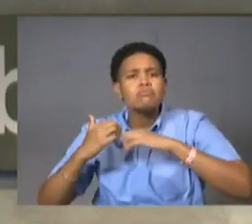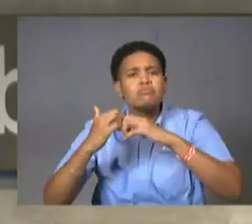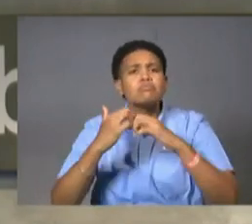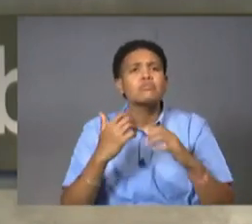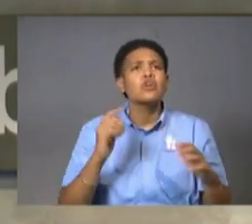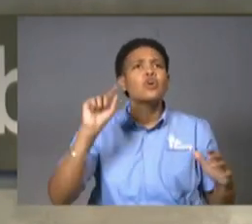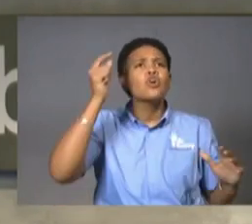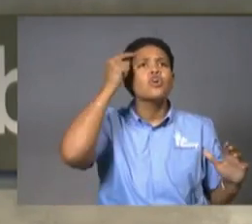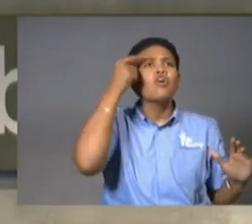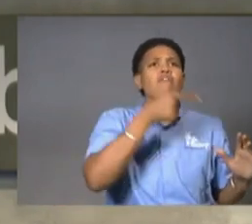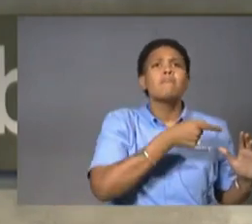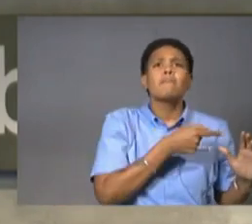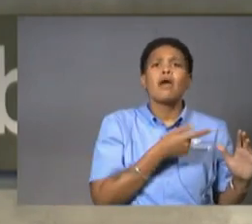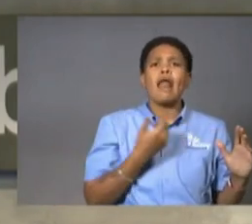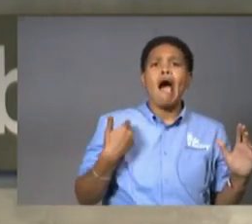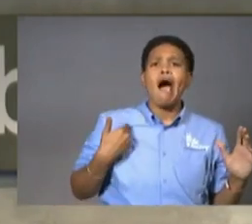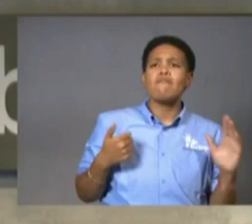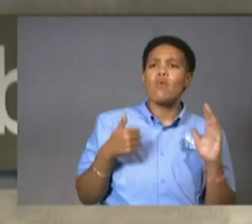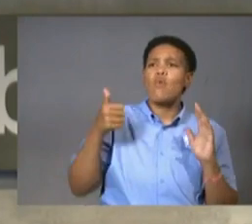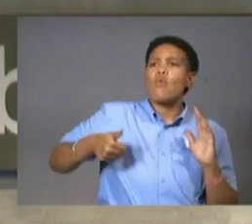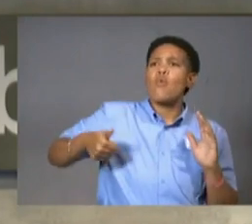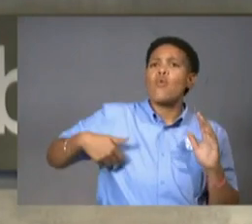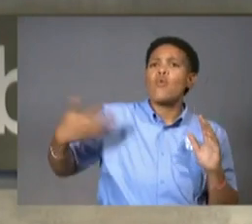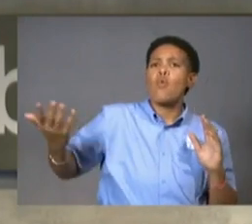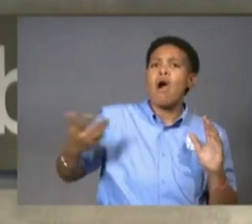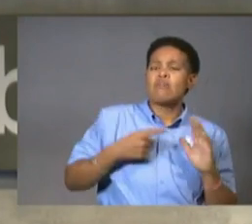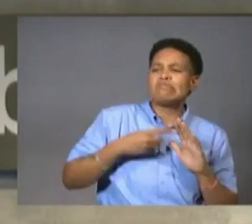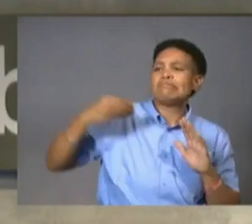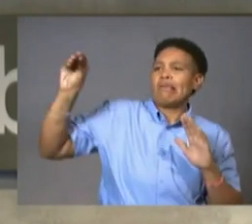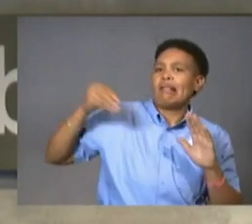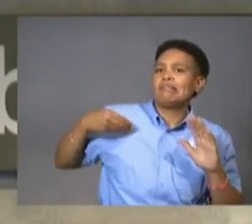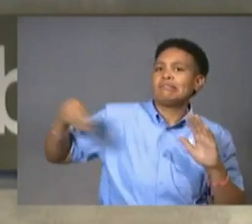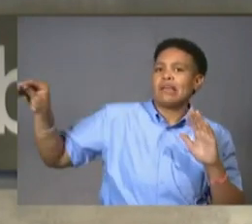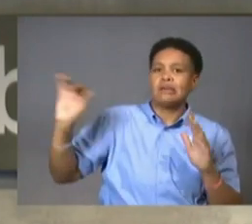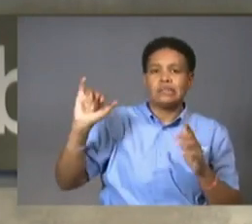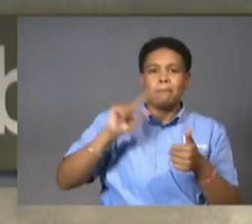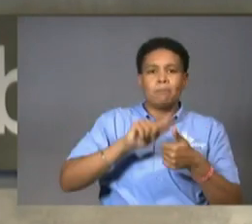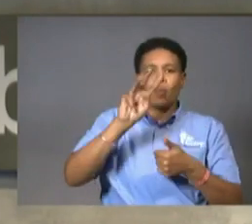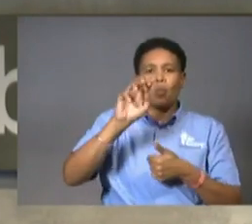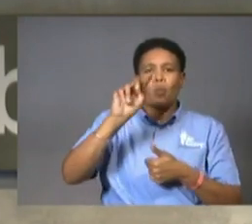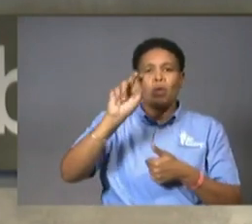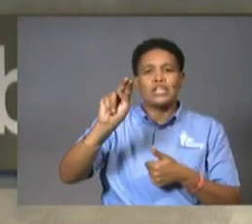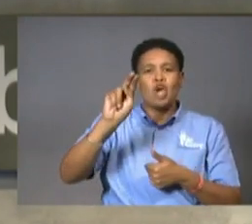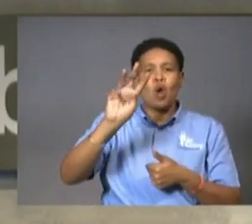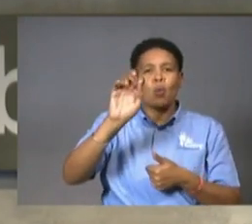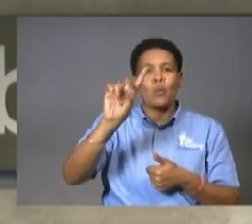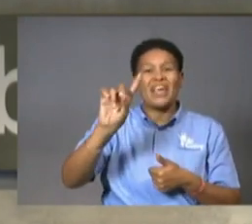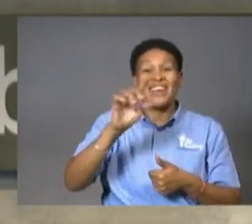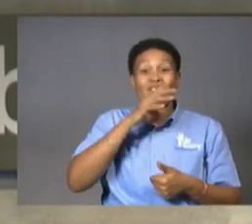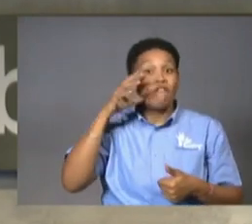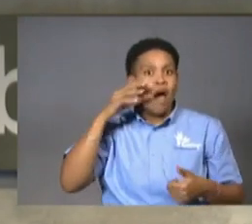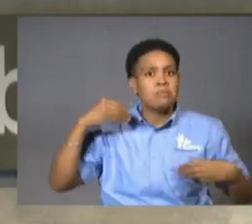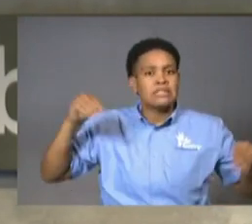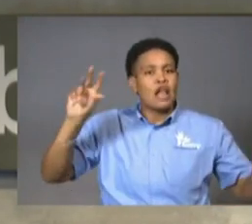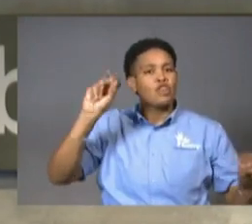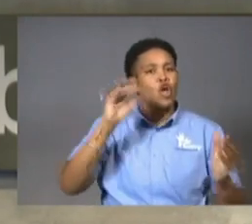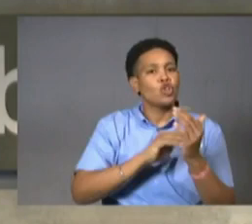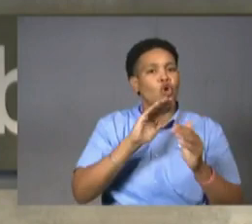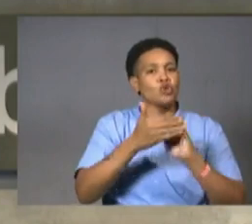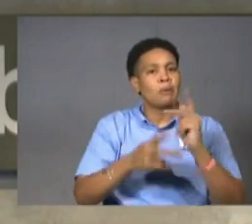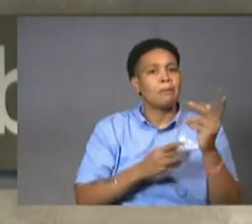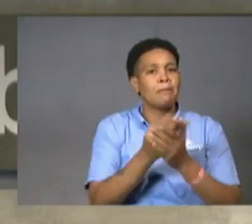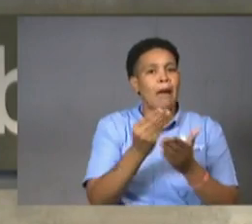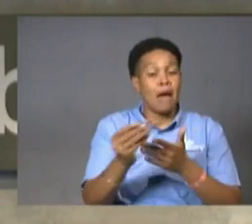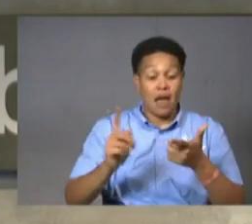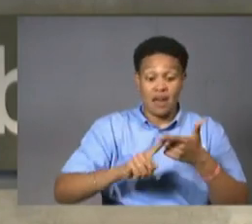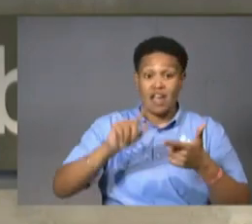which 30,000 Jamaicans participated when Wigton Wind Farm went public, and 35,000 participated when the